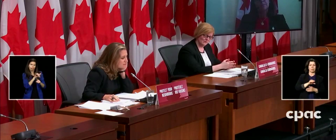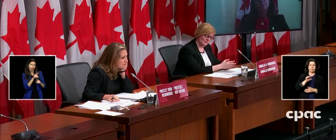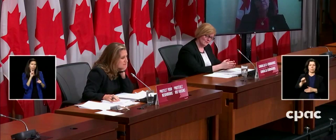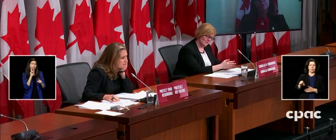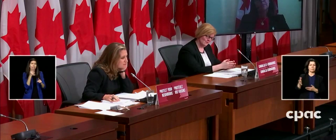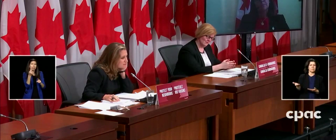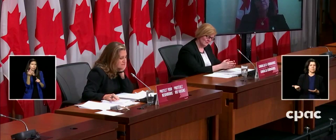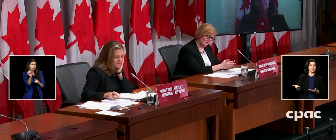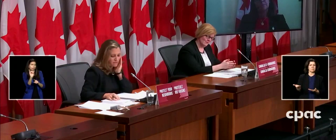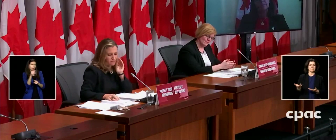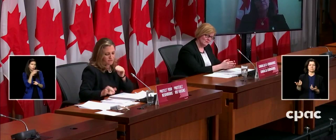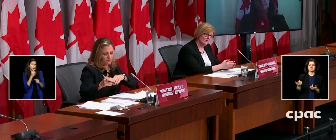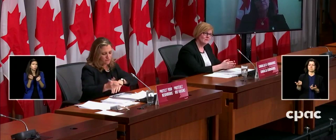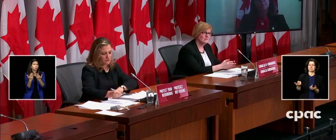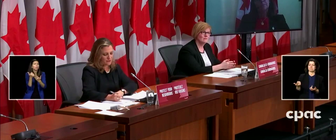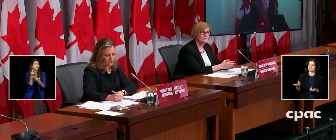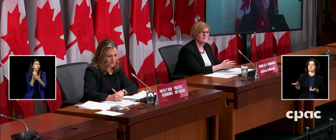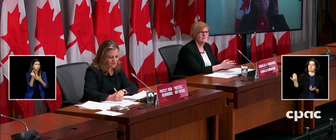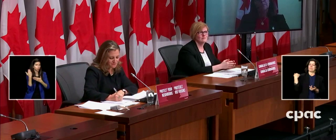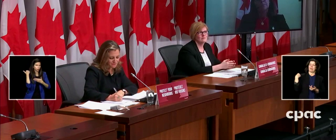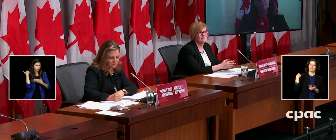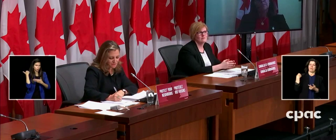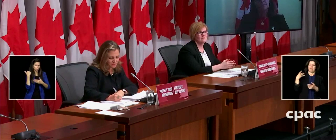Papasin, ABS-CBN News.